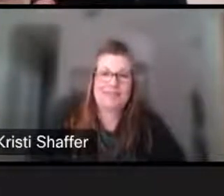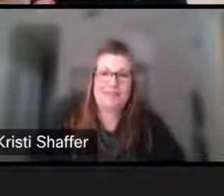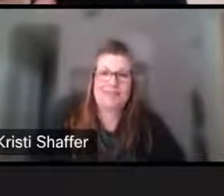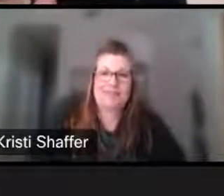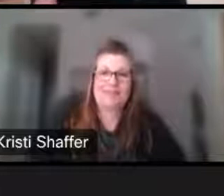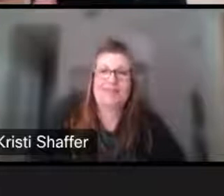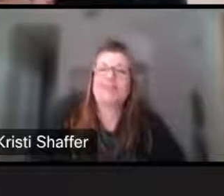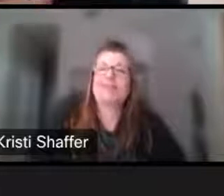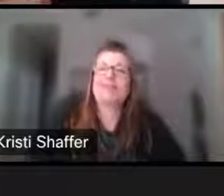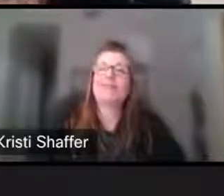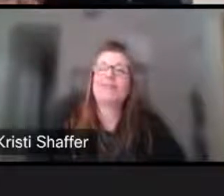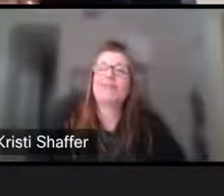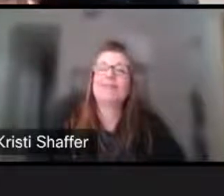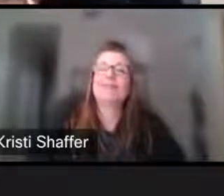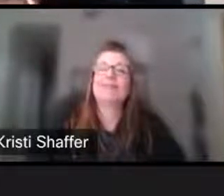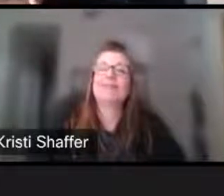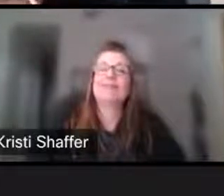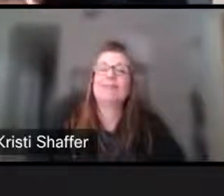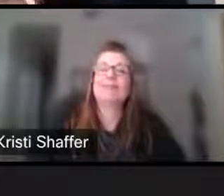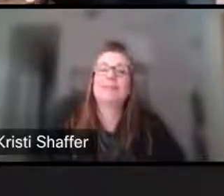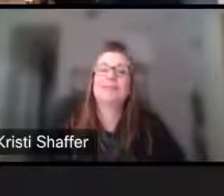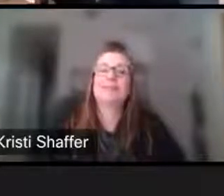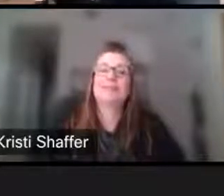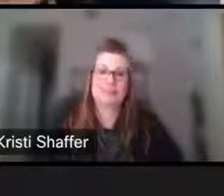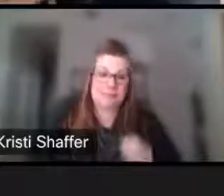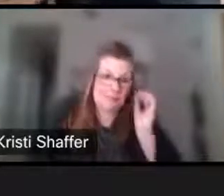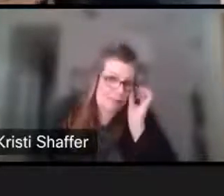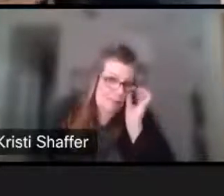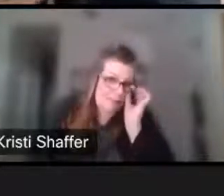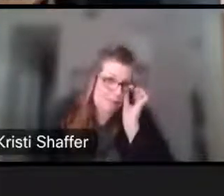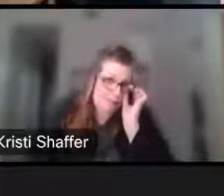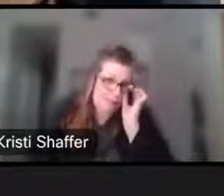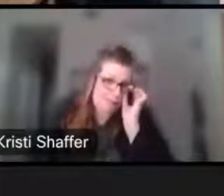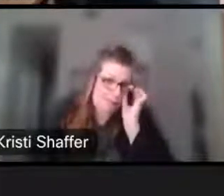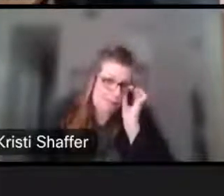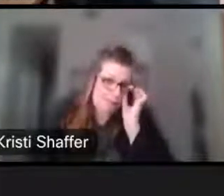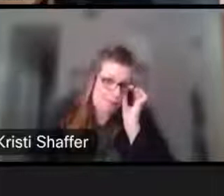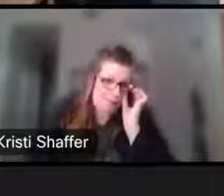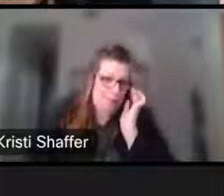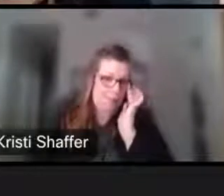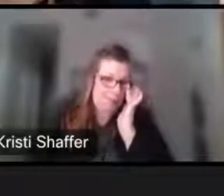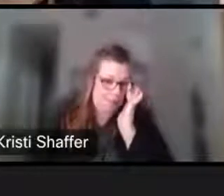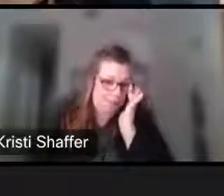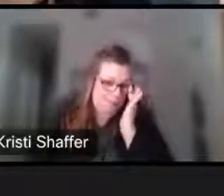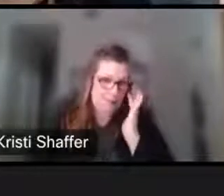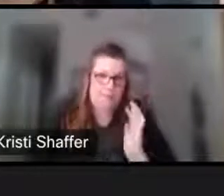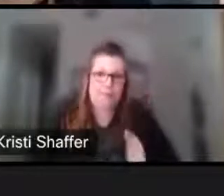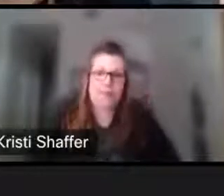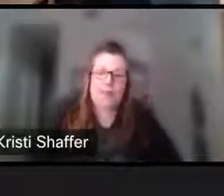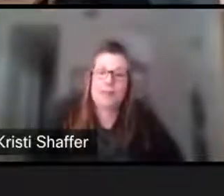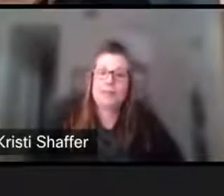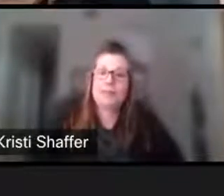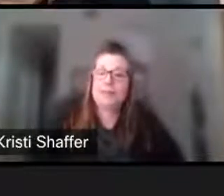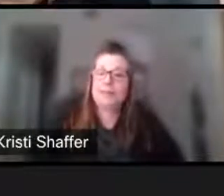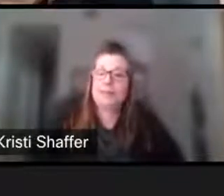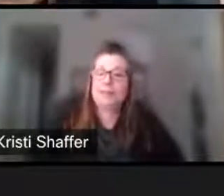able to provide the information for the surveys. So we don't have all of the information yet to update the rates,